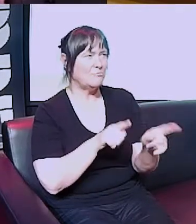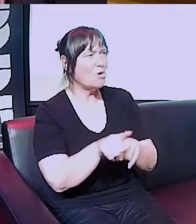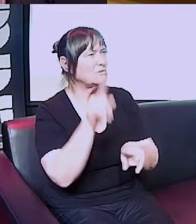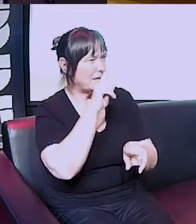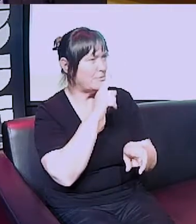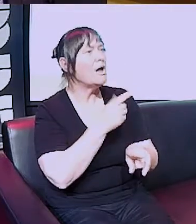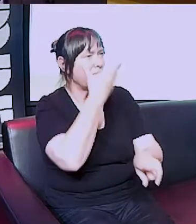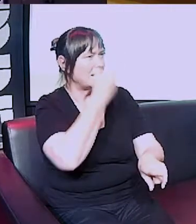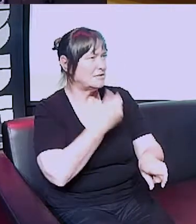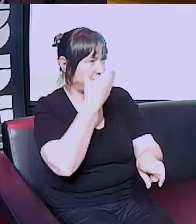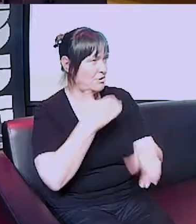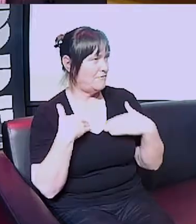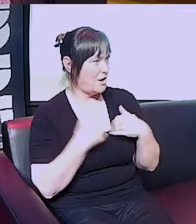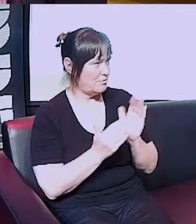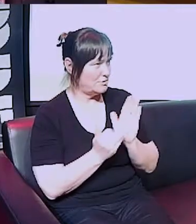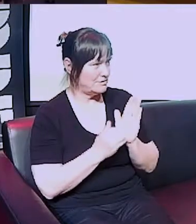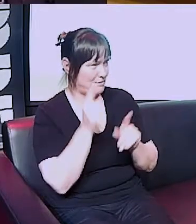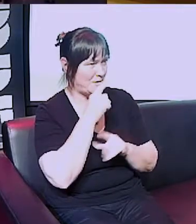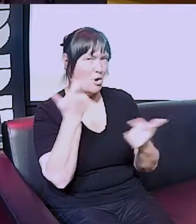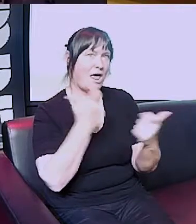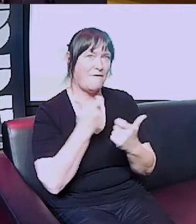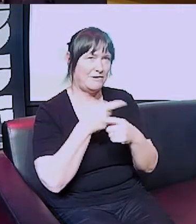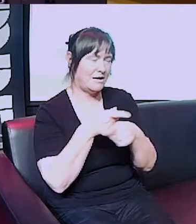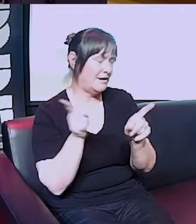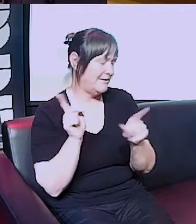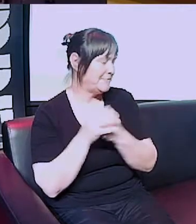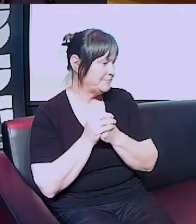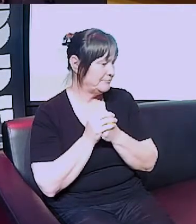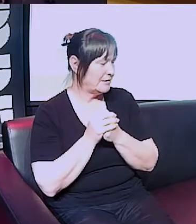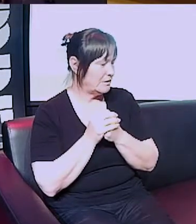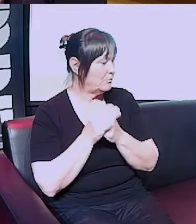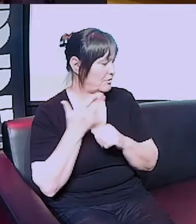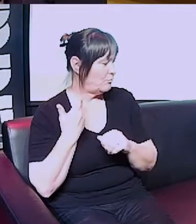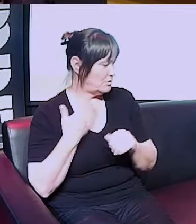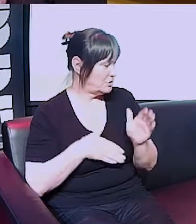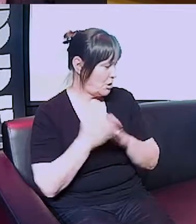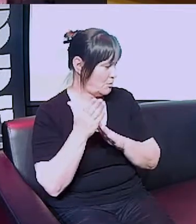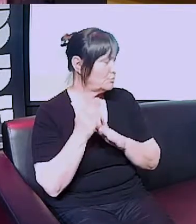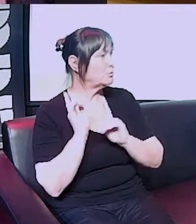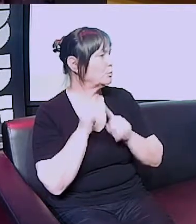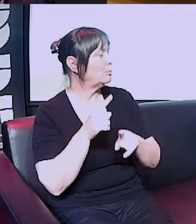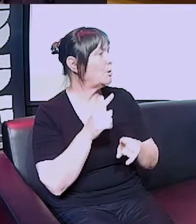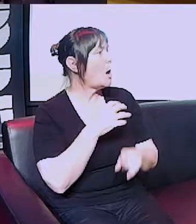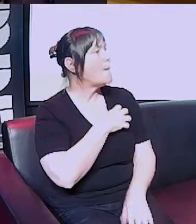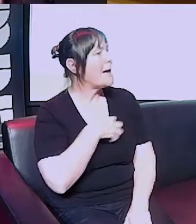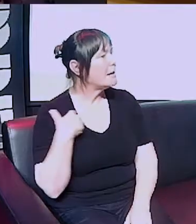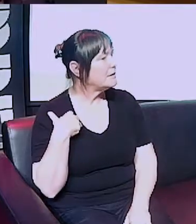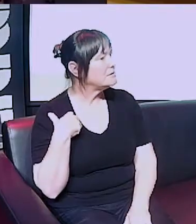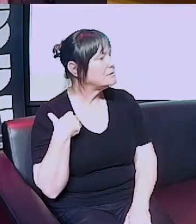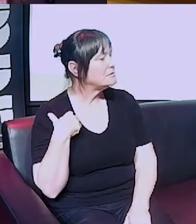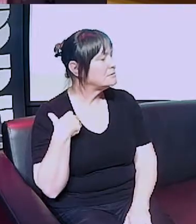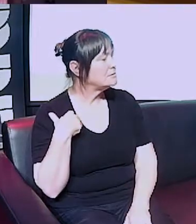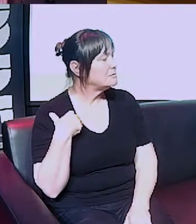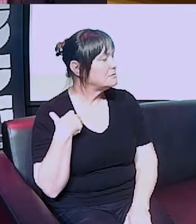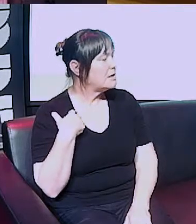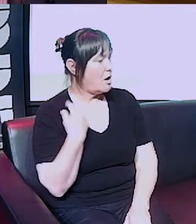Zealanders. We would have wanted to go into Parliament on our own, but basically did not